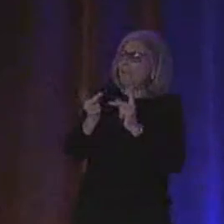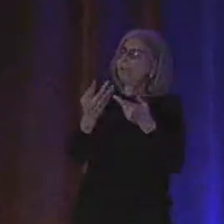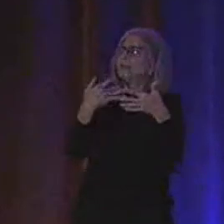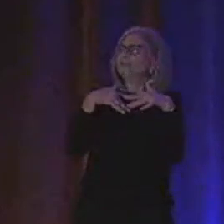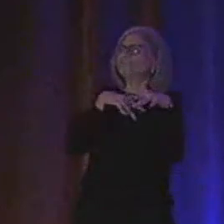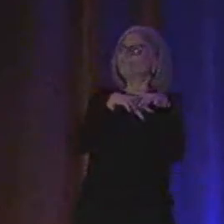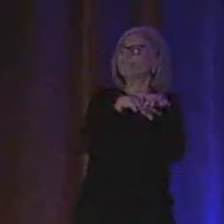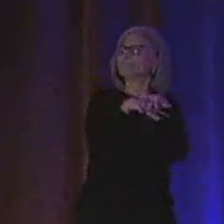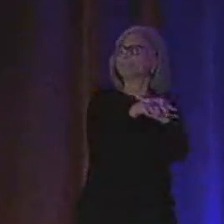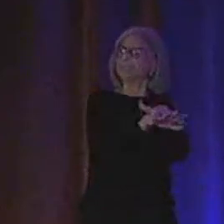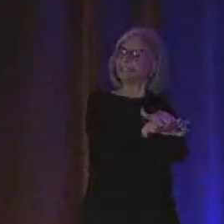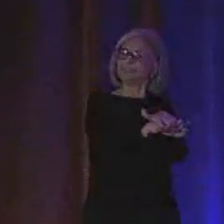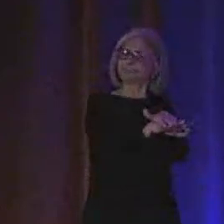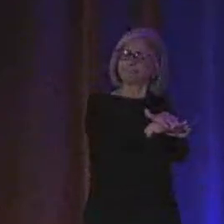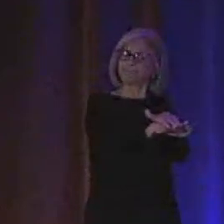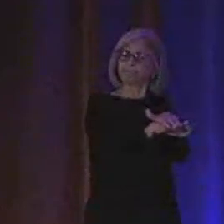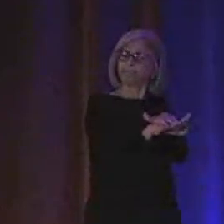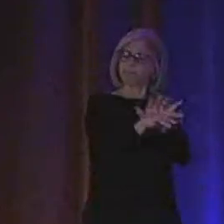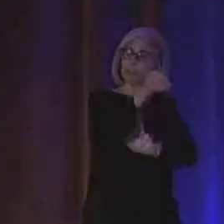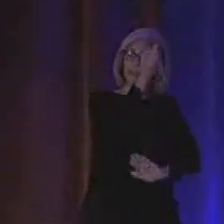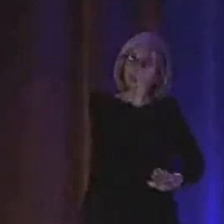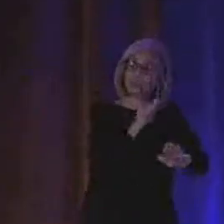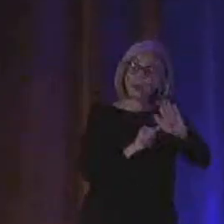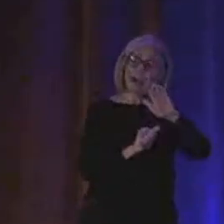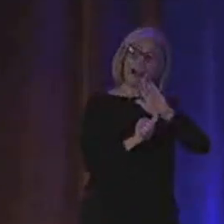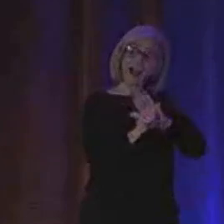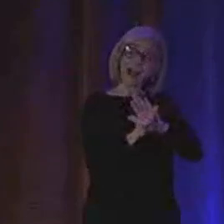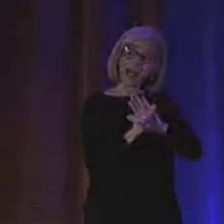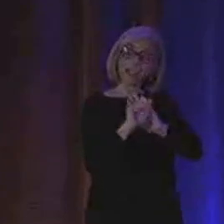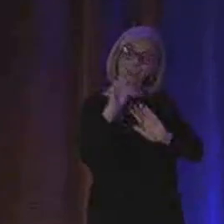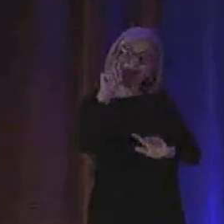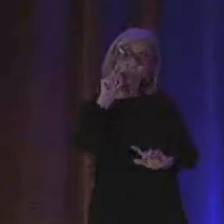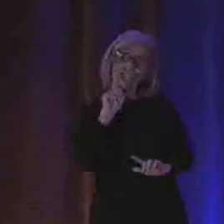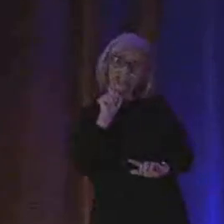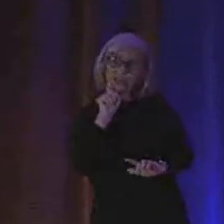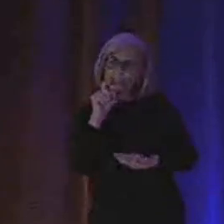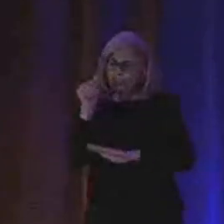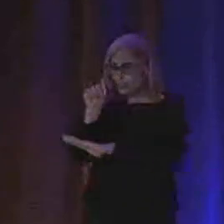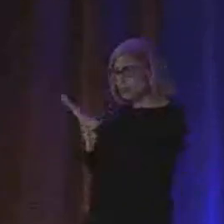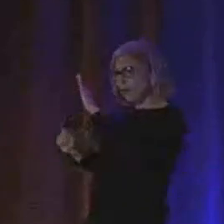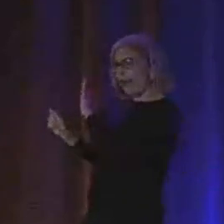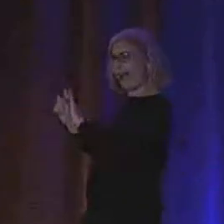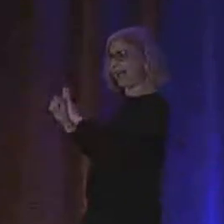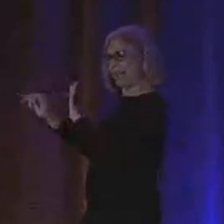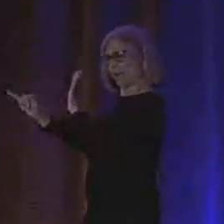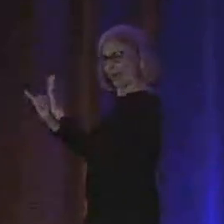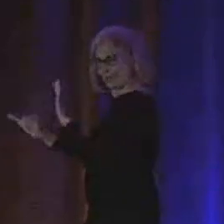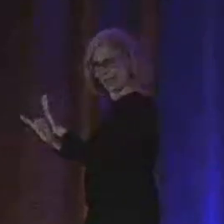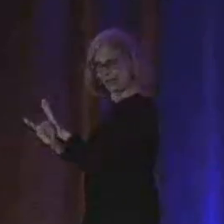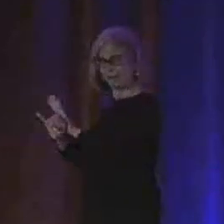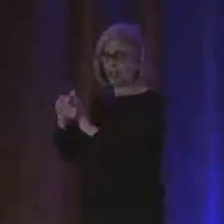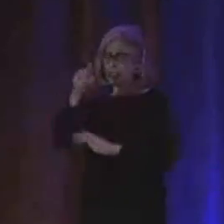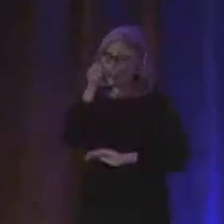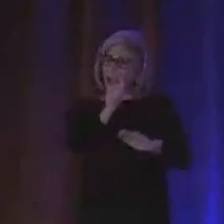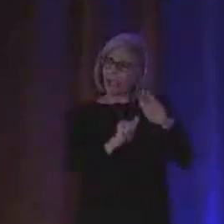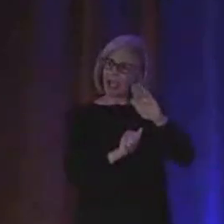in, to hide their gender, their identity, their social